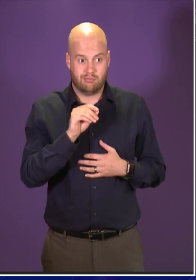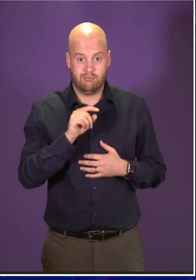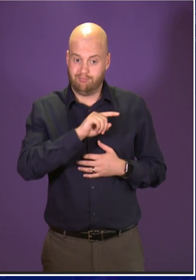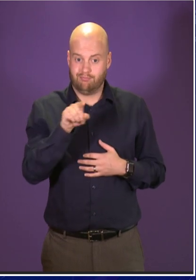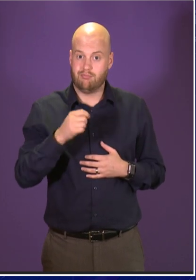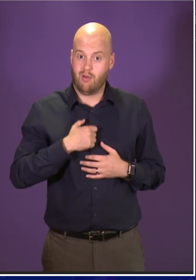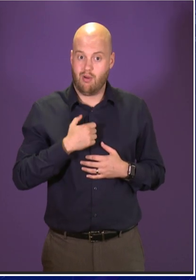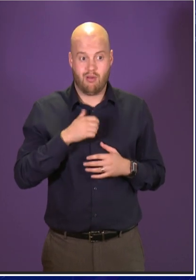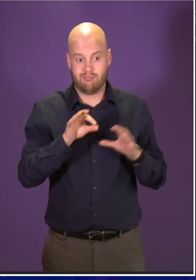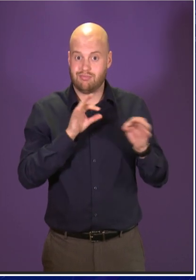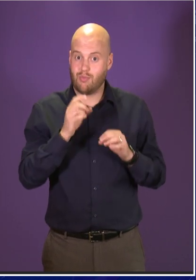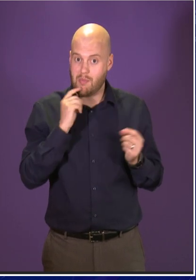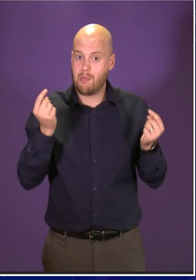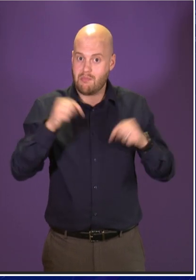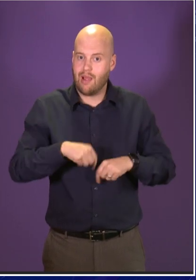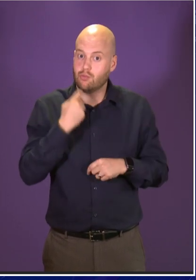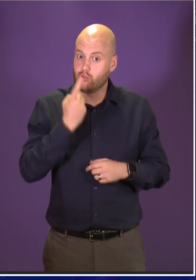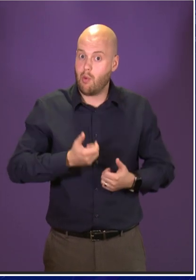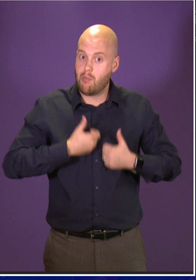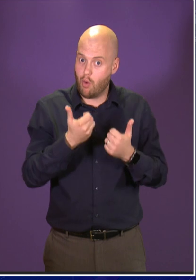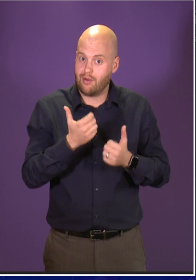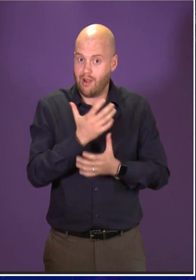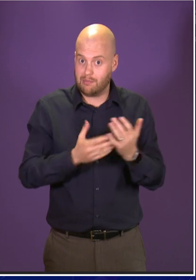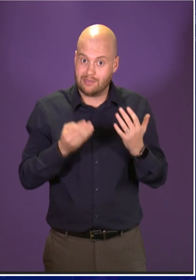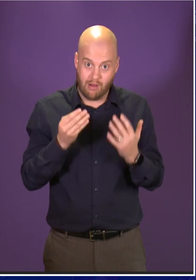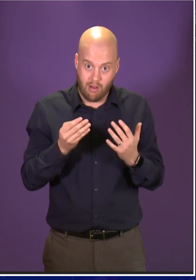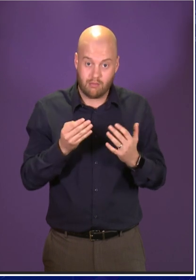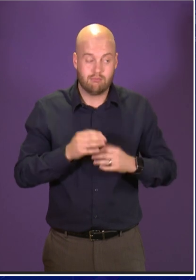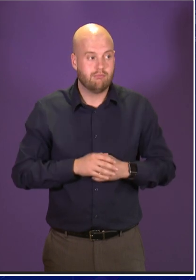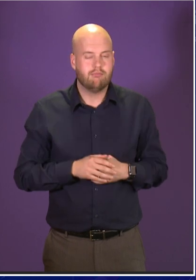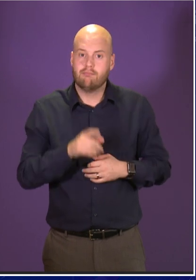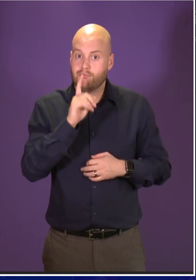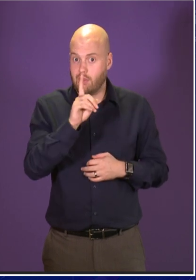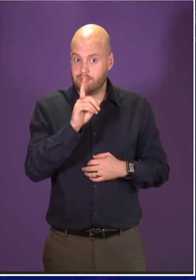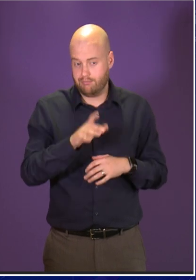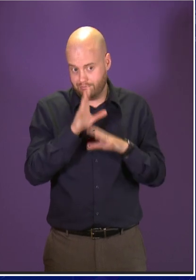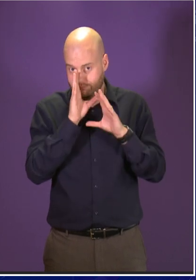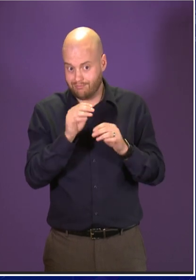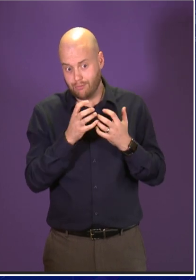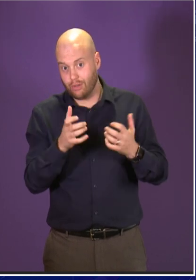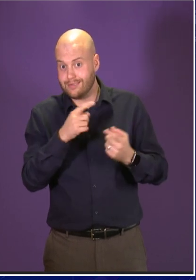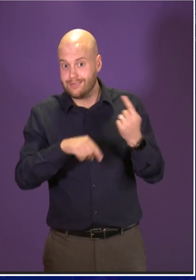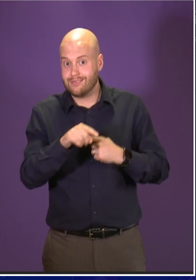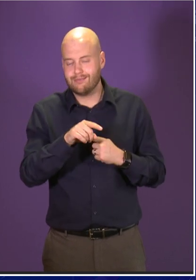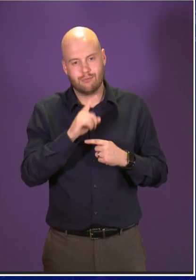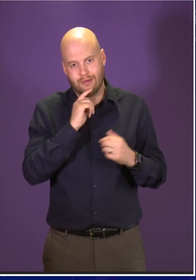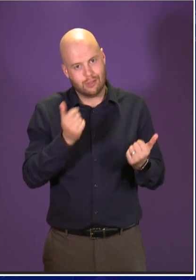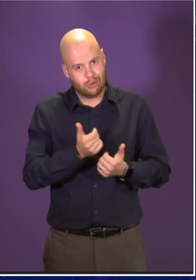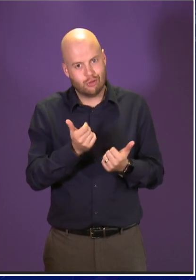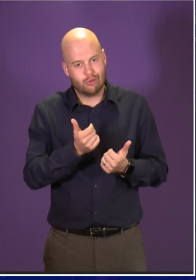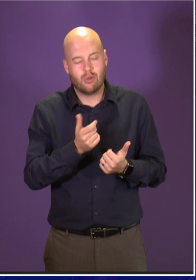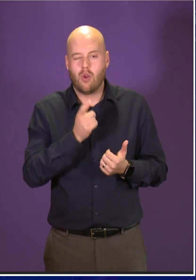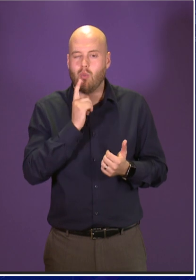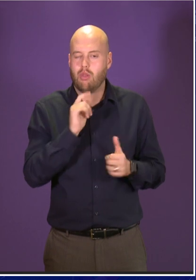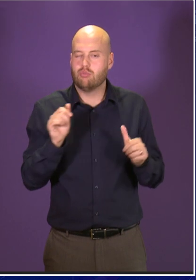morning at 9:30. However, it's not the end of the day for you. We are going to adjourn shortly to go across to